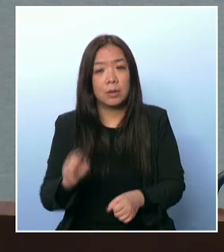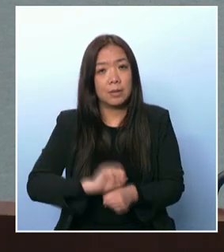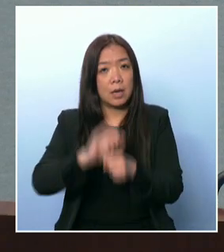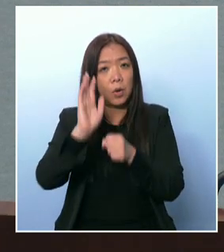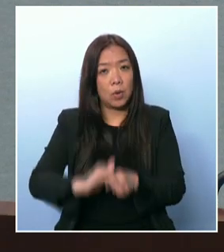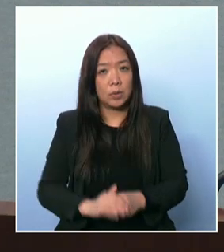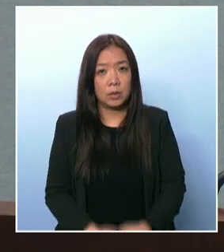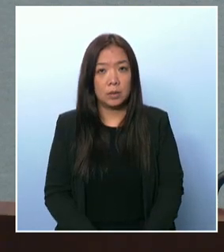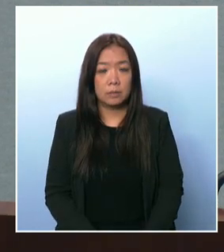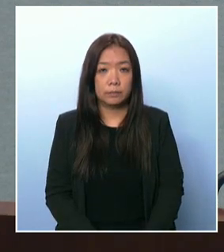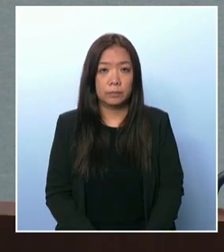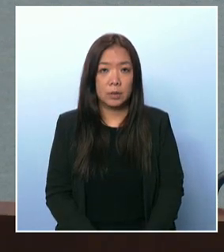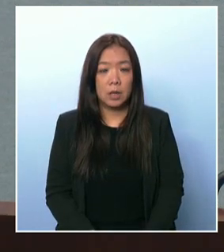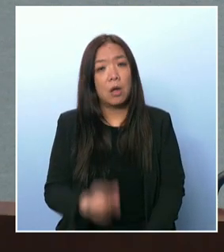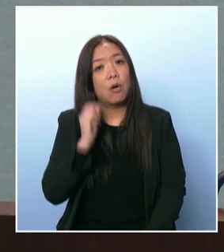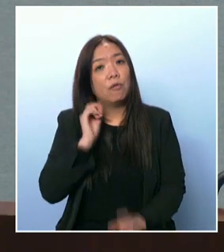digestive diseases and other